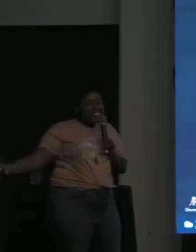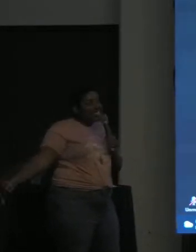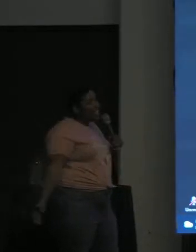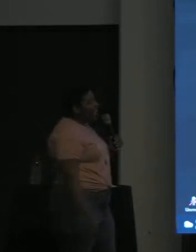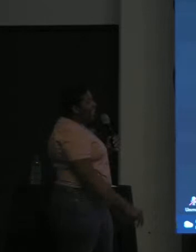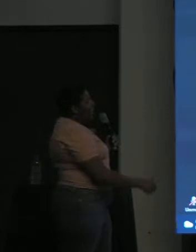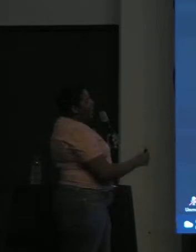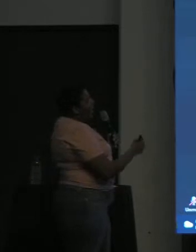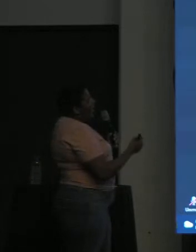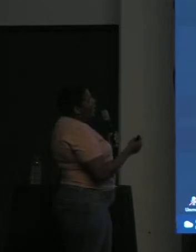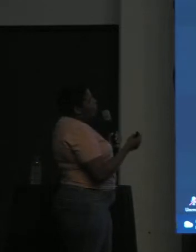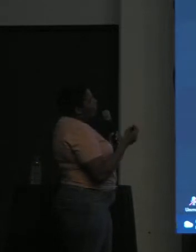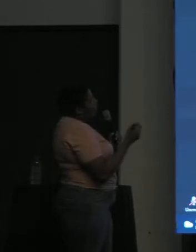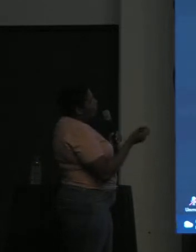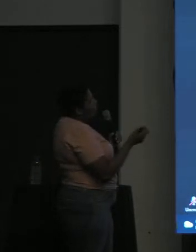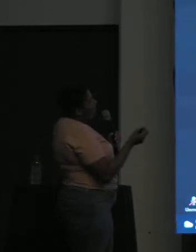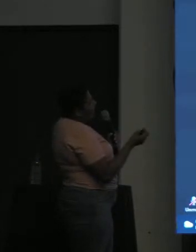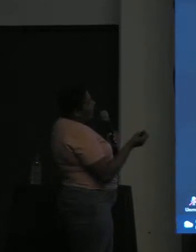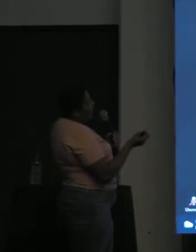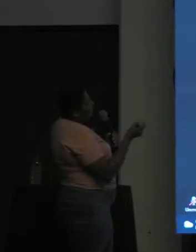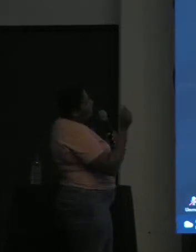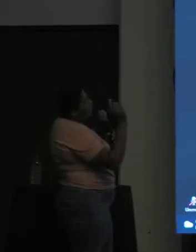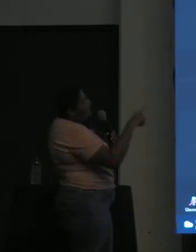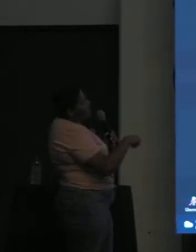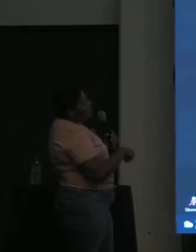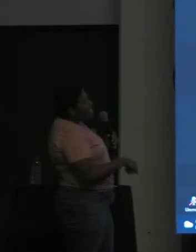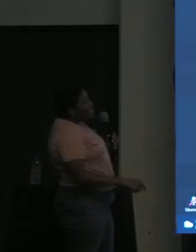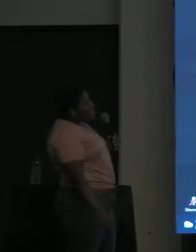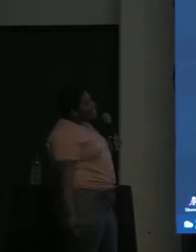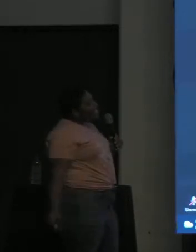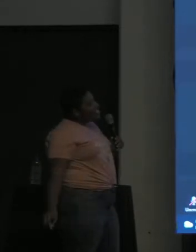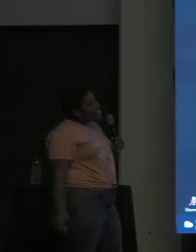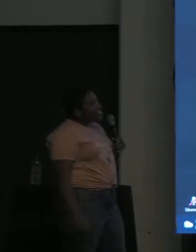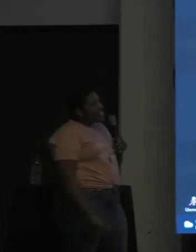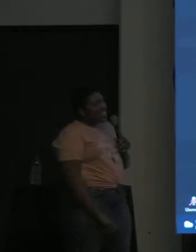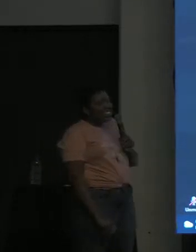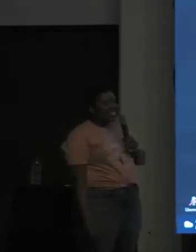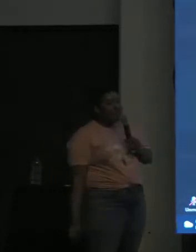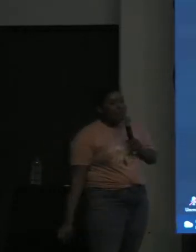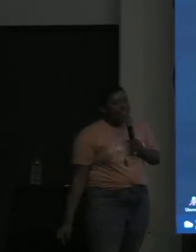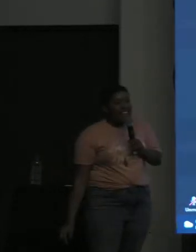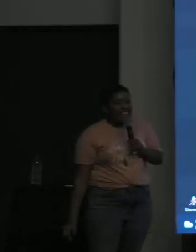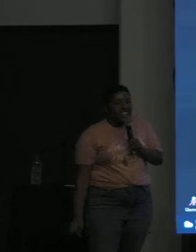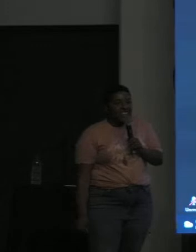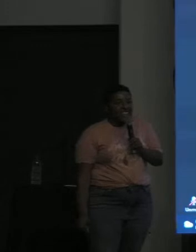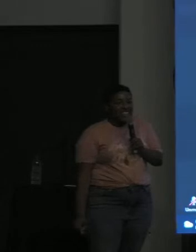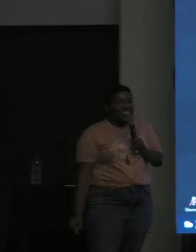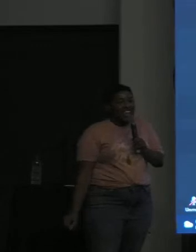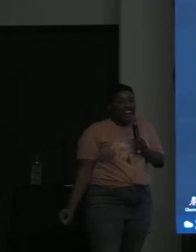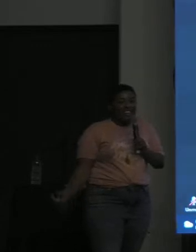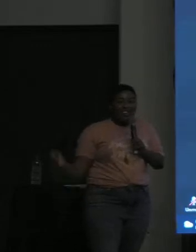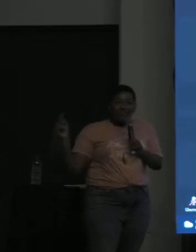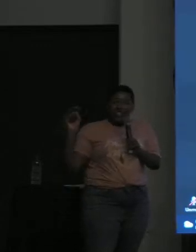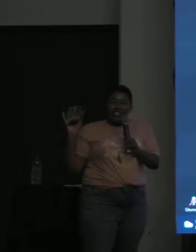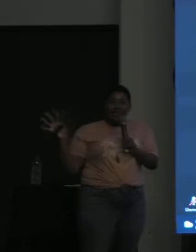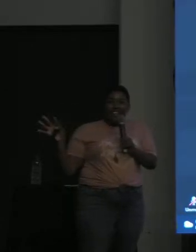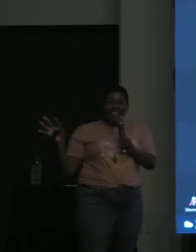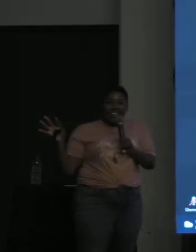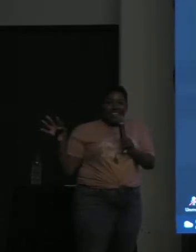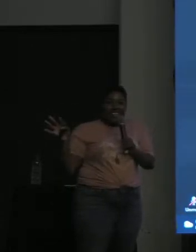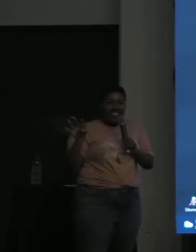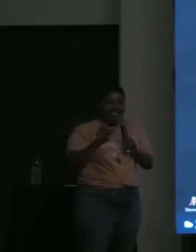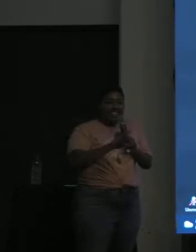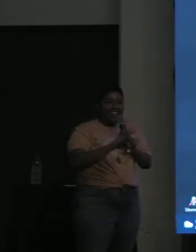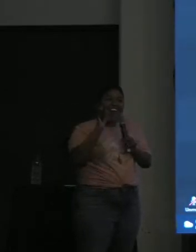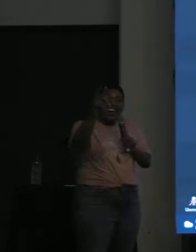joining us today. We also have Diamond Styles. She's also a podcaster. Have y'all heard of Marsha's